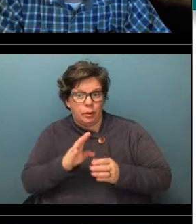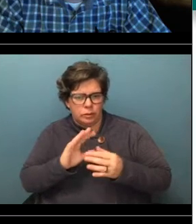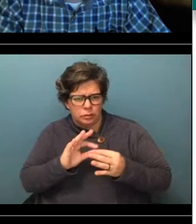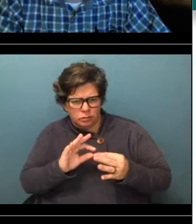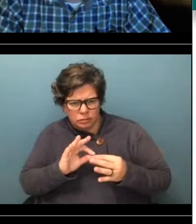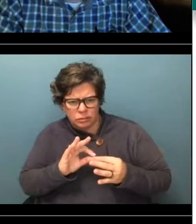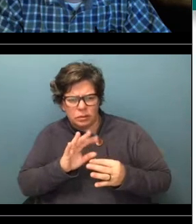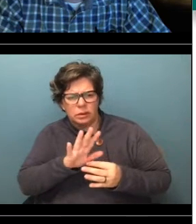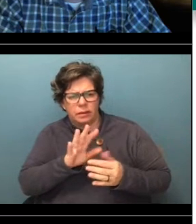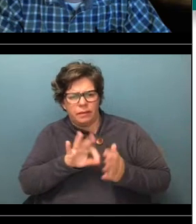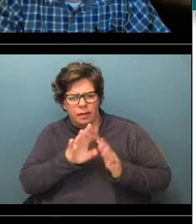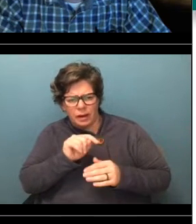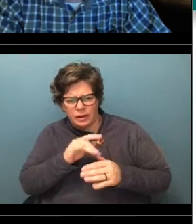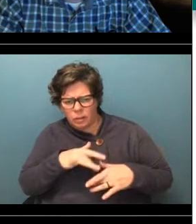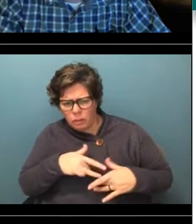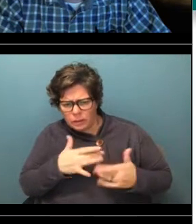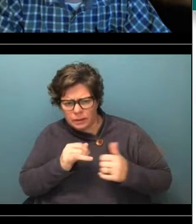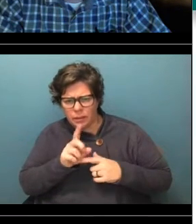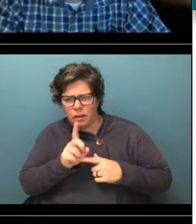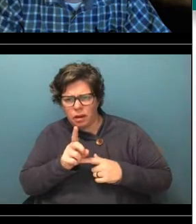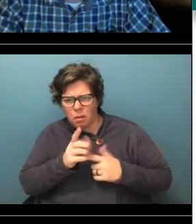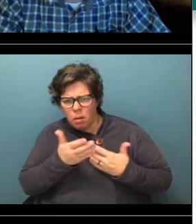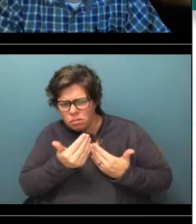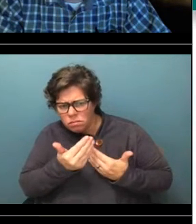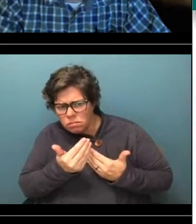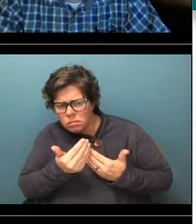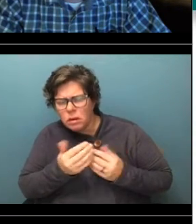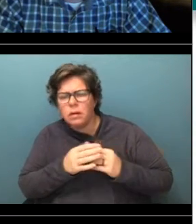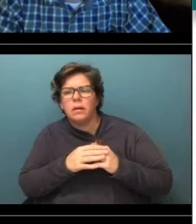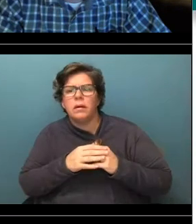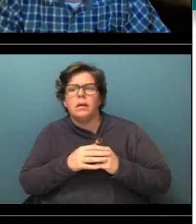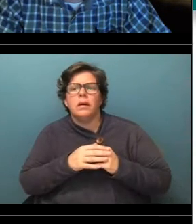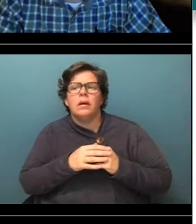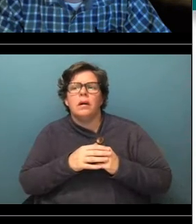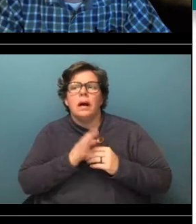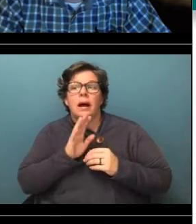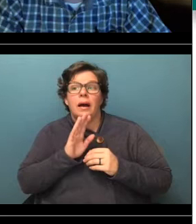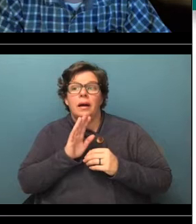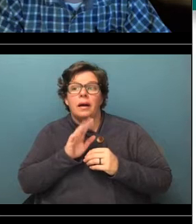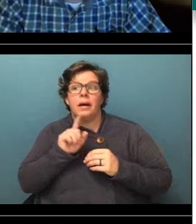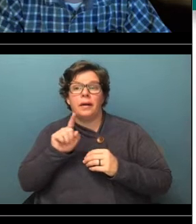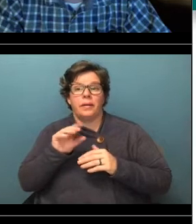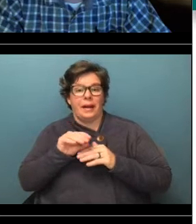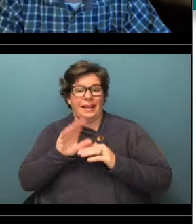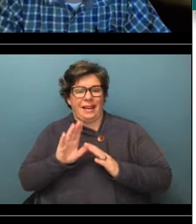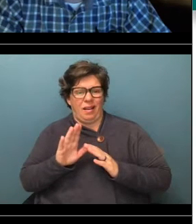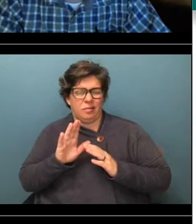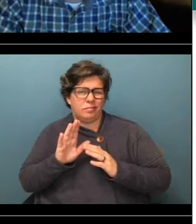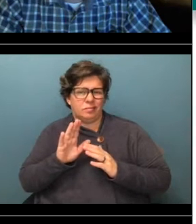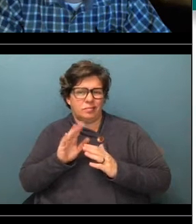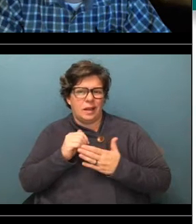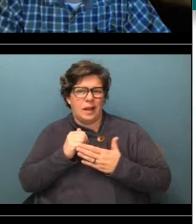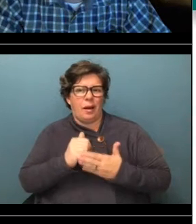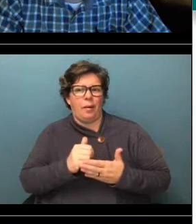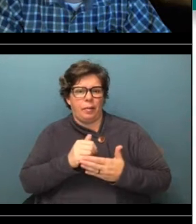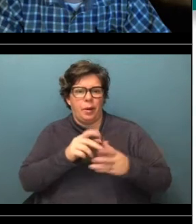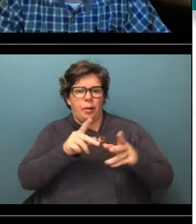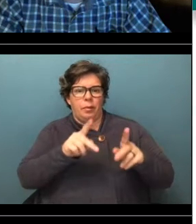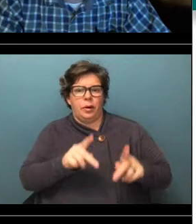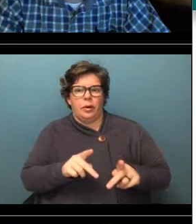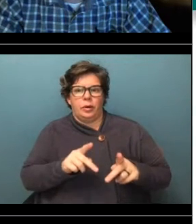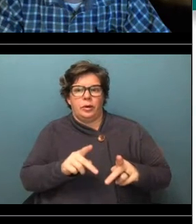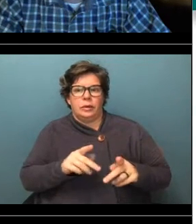what's going on with them in that moment. And their whole focus is to help that person